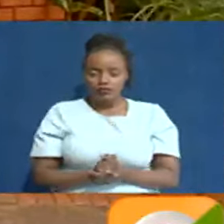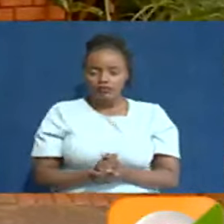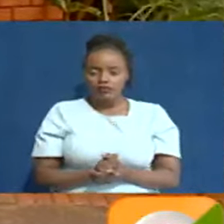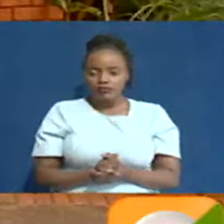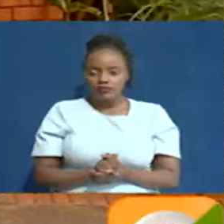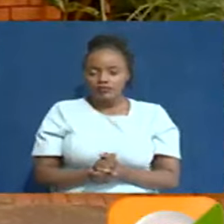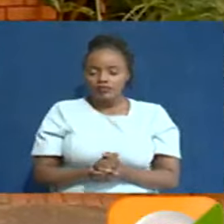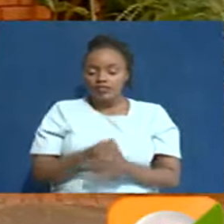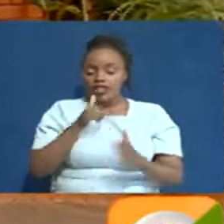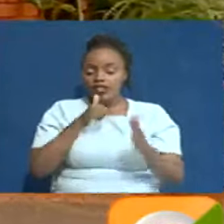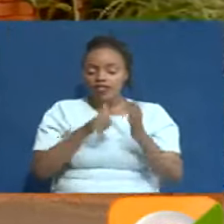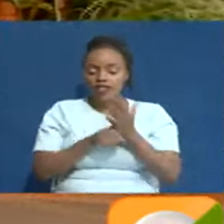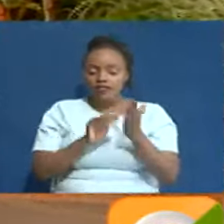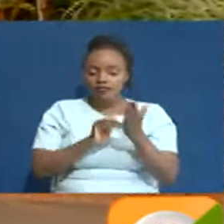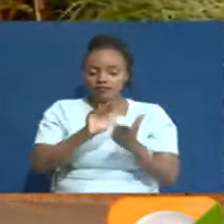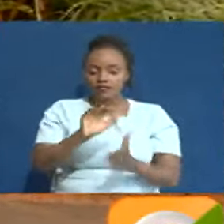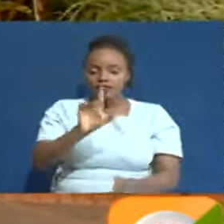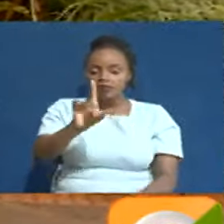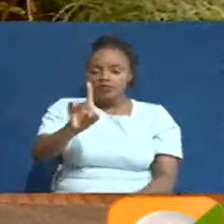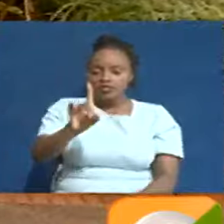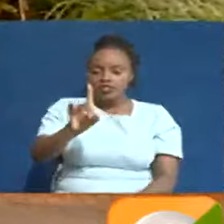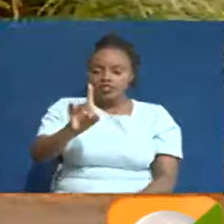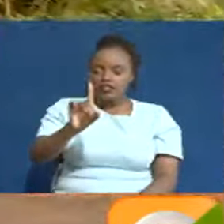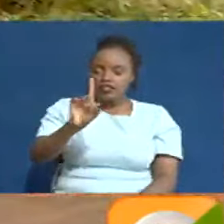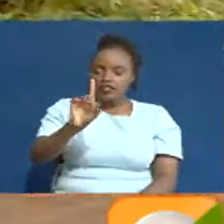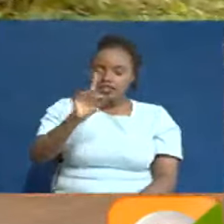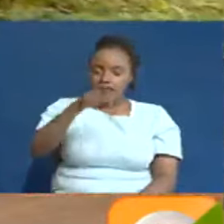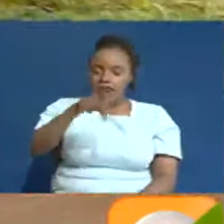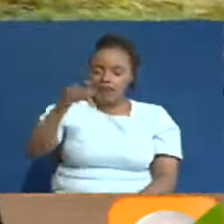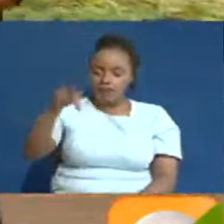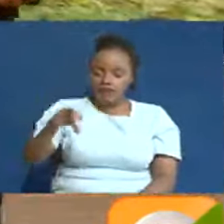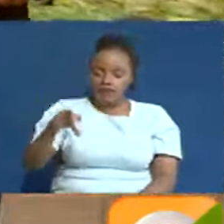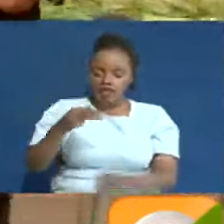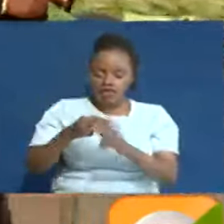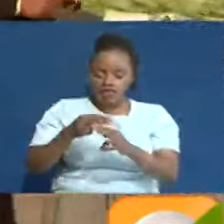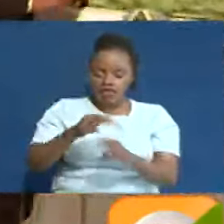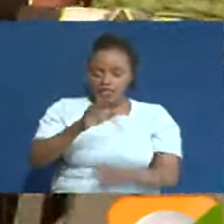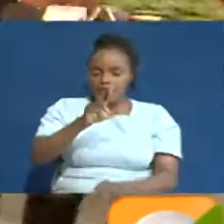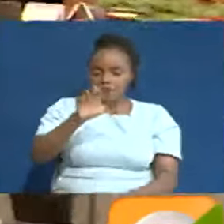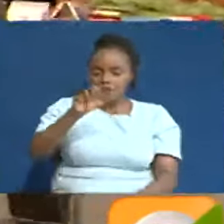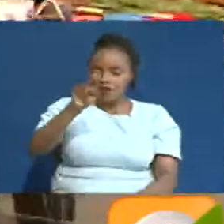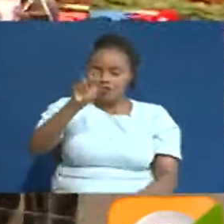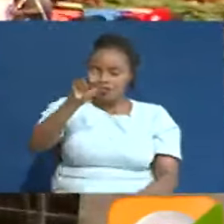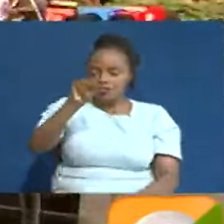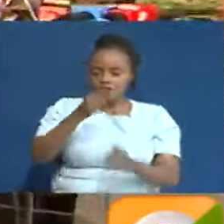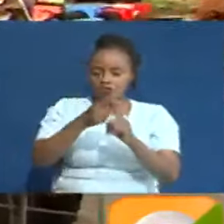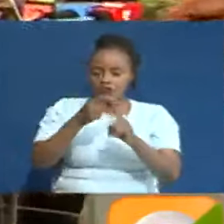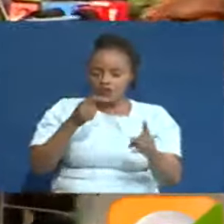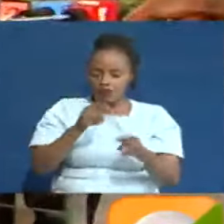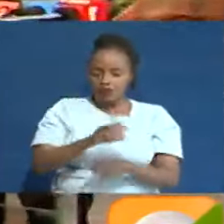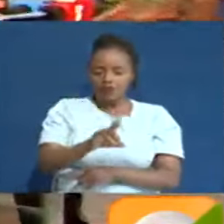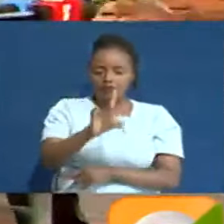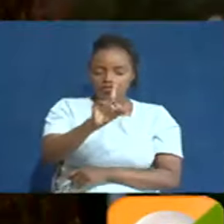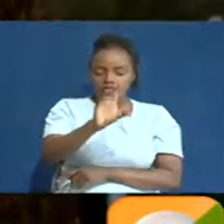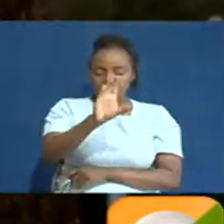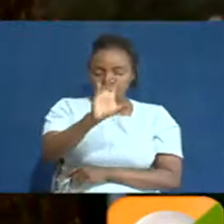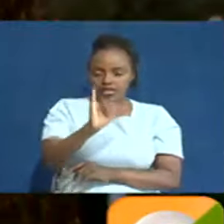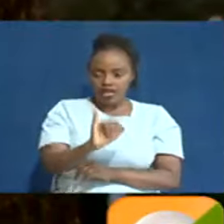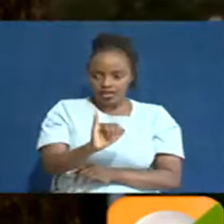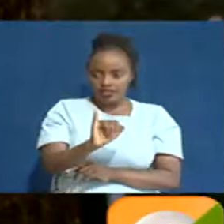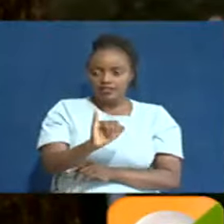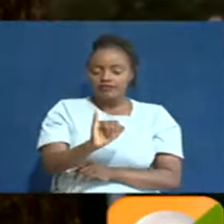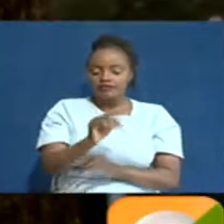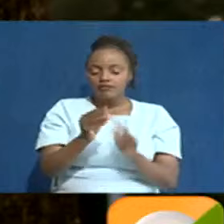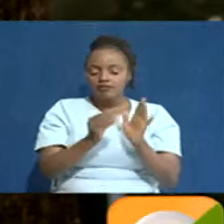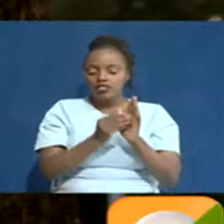A letter to the Director of Public Prosecutions, Renson Igonga, from the Directorate of Criminal Investigations,